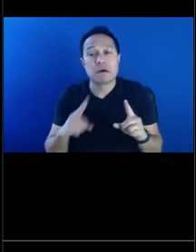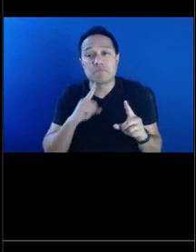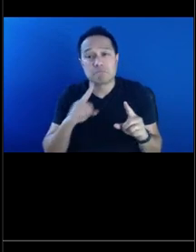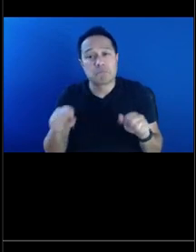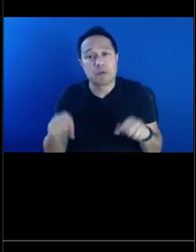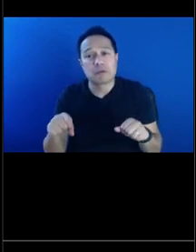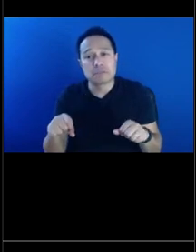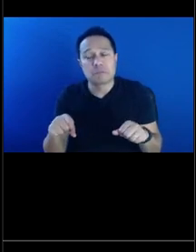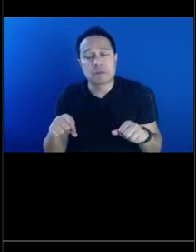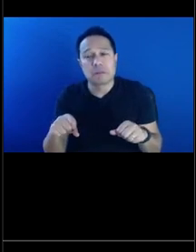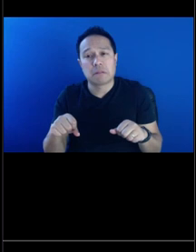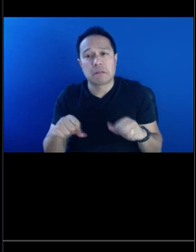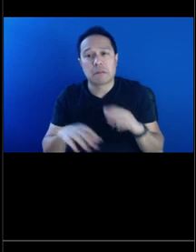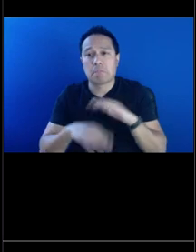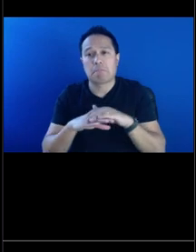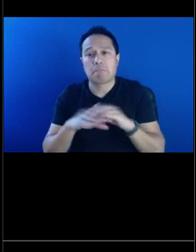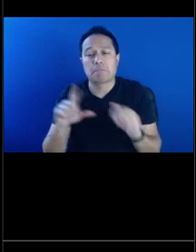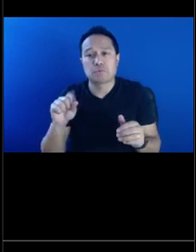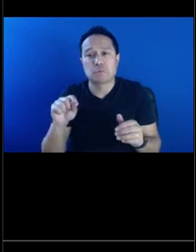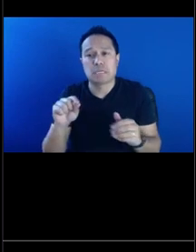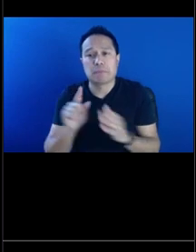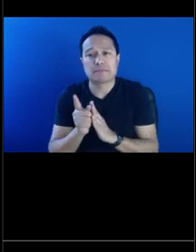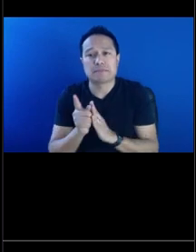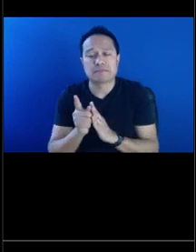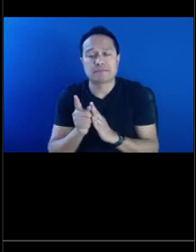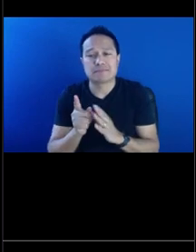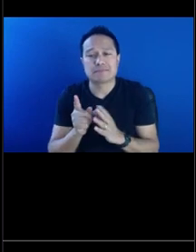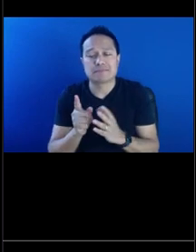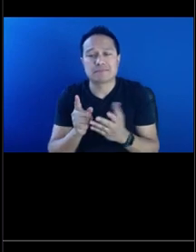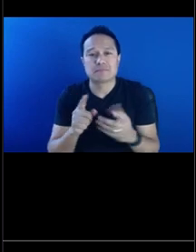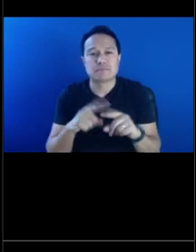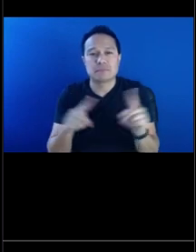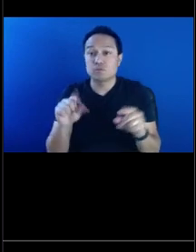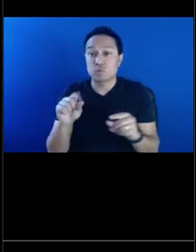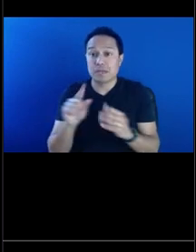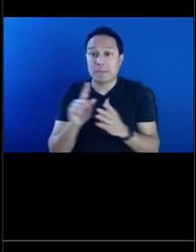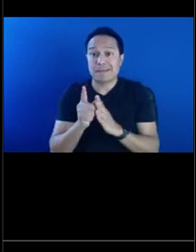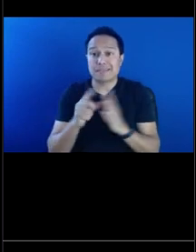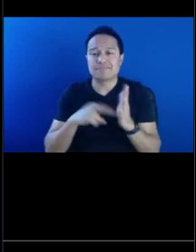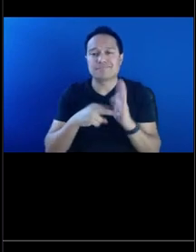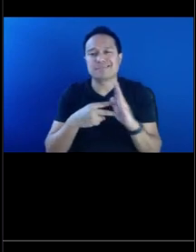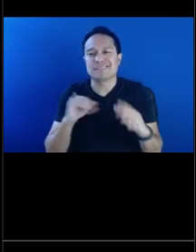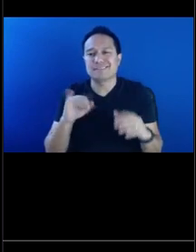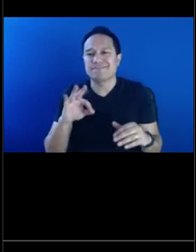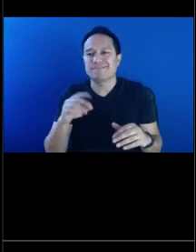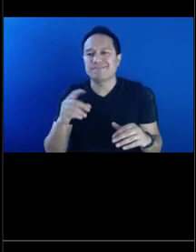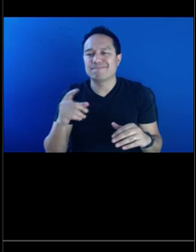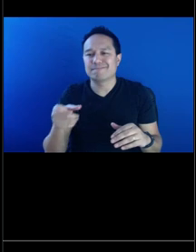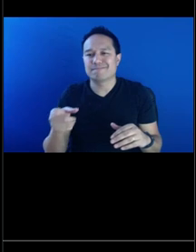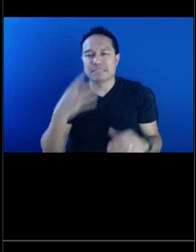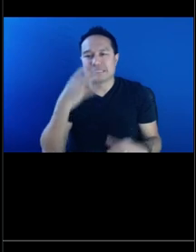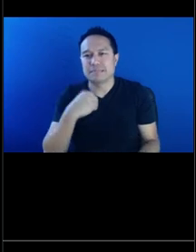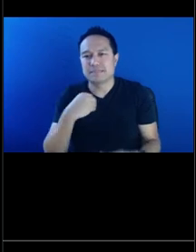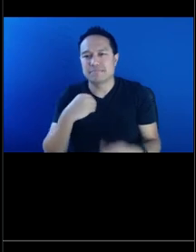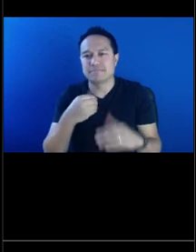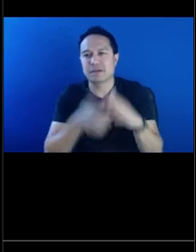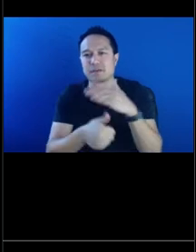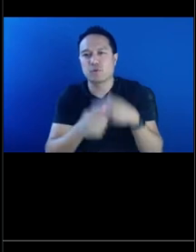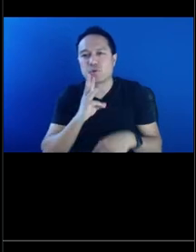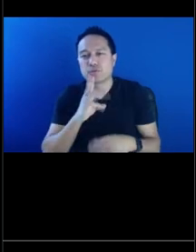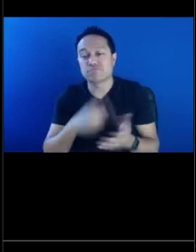as long as like 20 minutes, but 20 minutes would be more like if they're sleeping underwater, which they sometimes do. So if they're not being